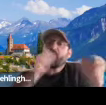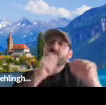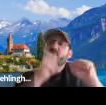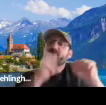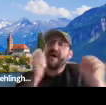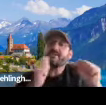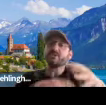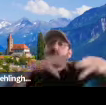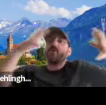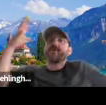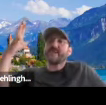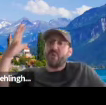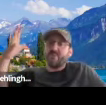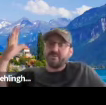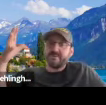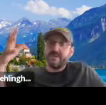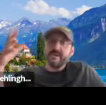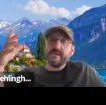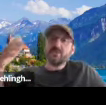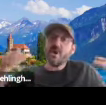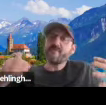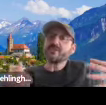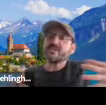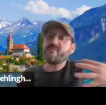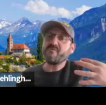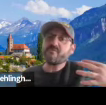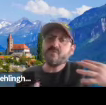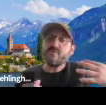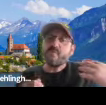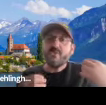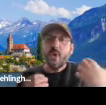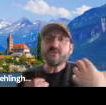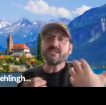nerve impulse starts firing, the stronger the impulse. The nervous system